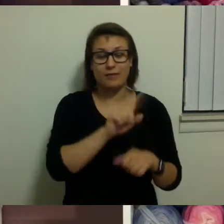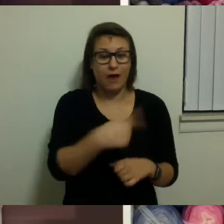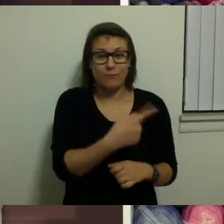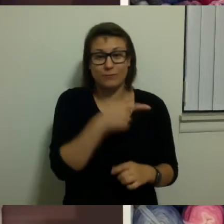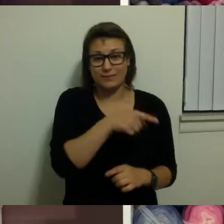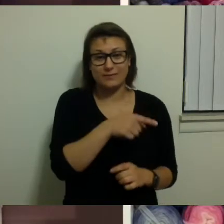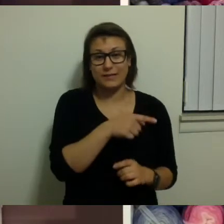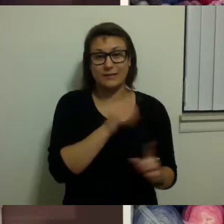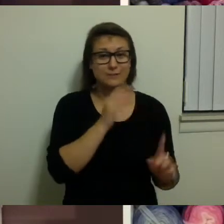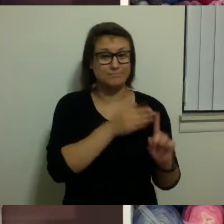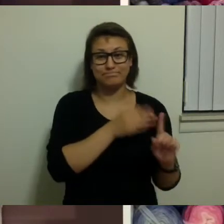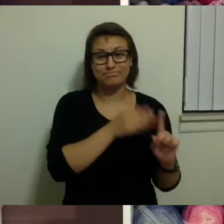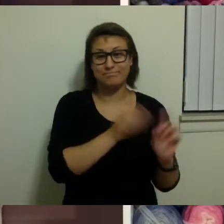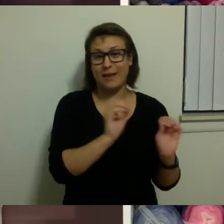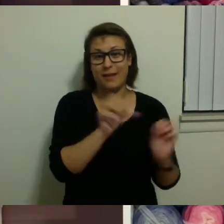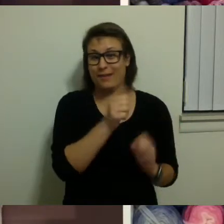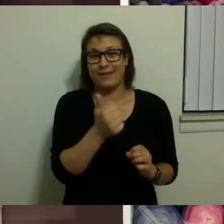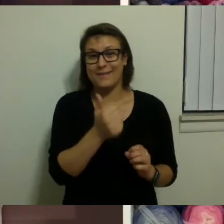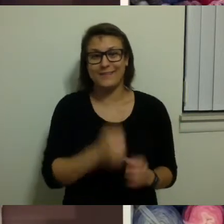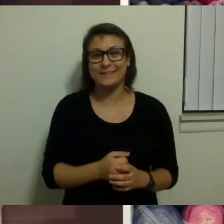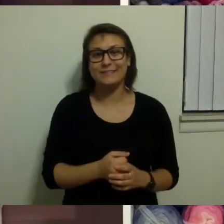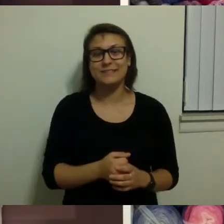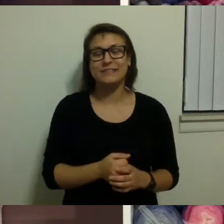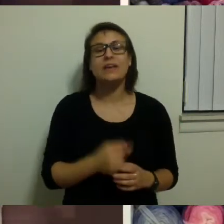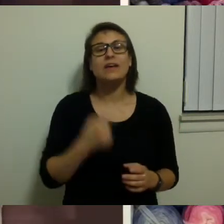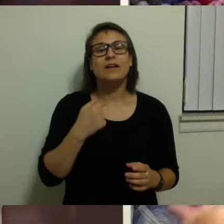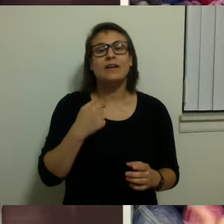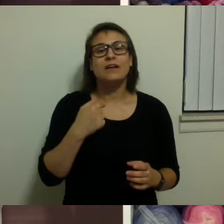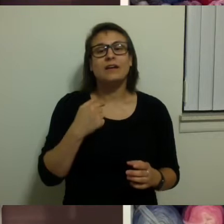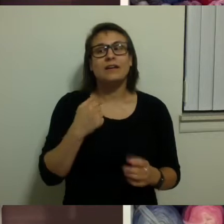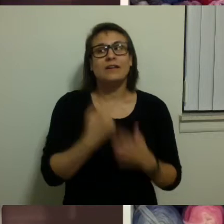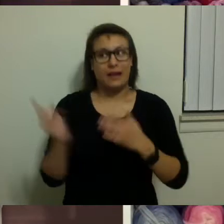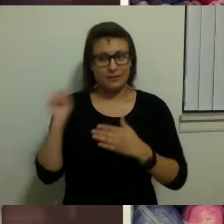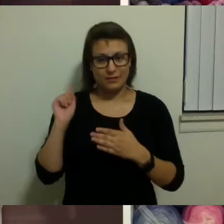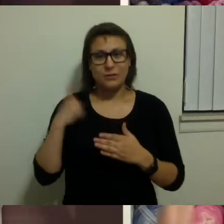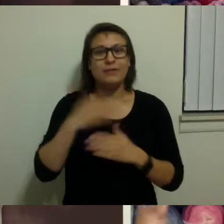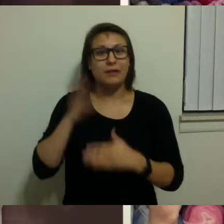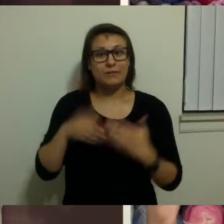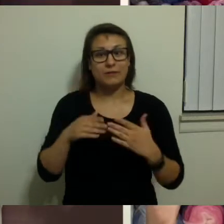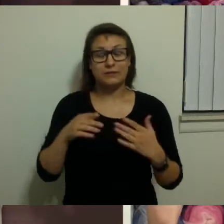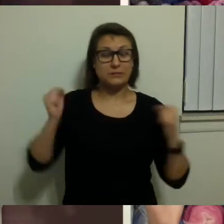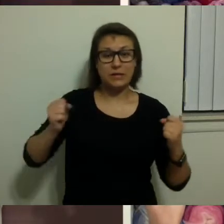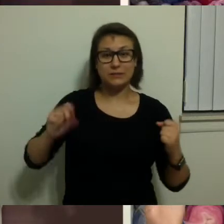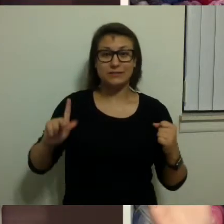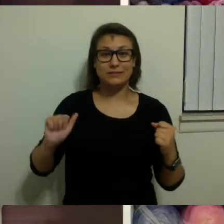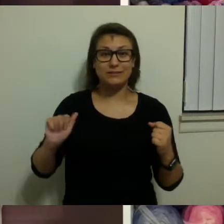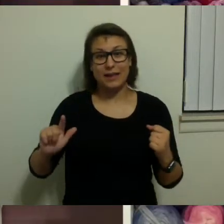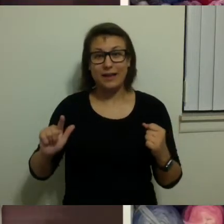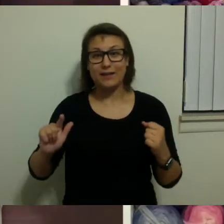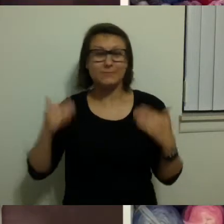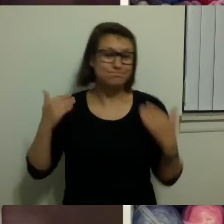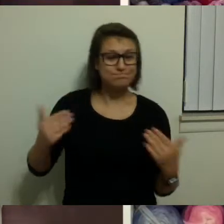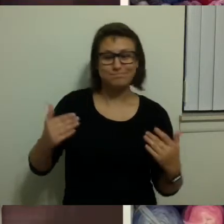I haven't knit anything else. As soon as I finished last episode, I was like, the cat is on!